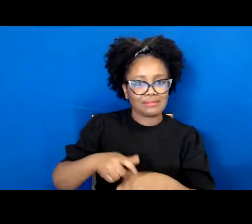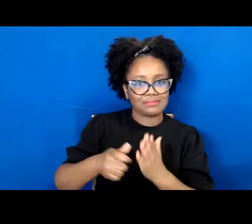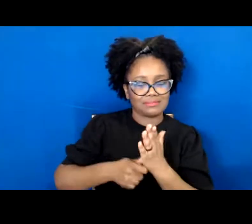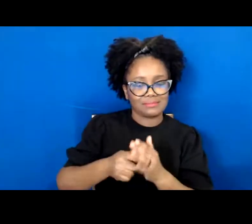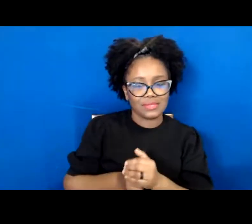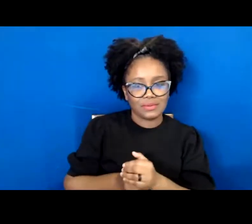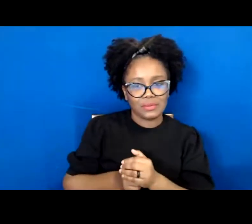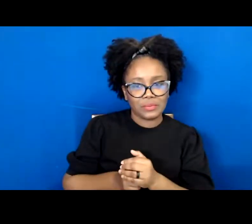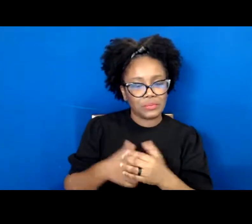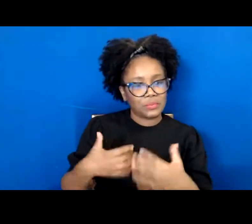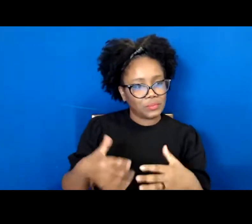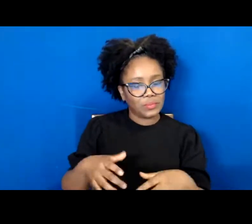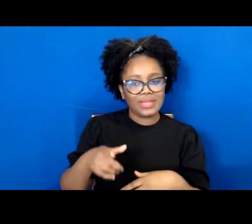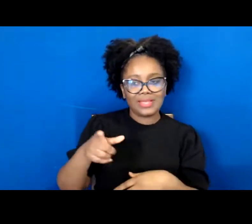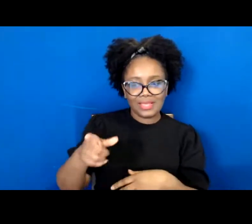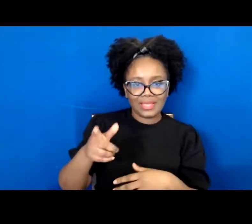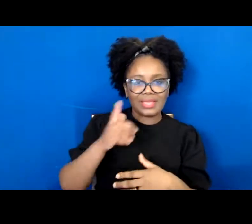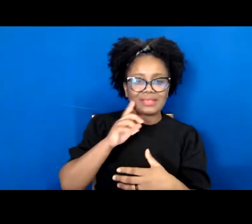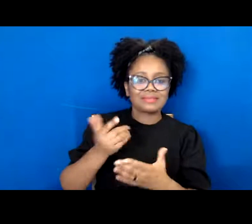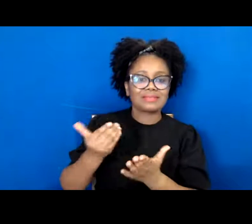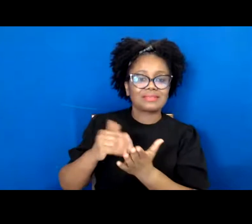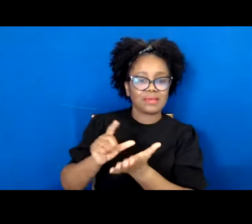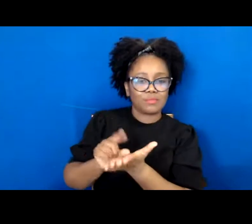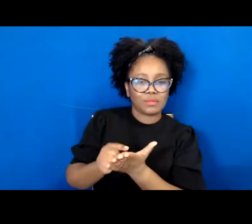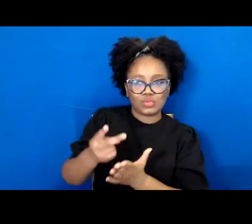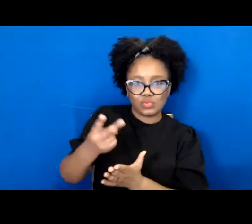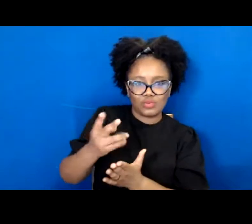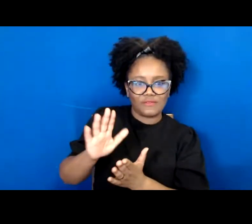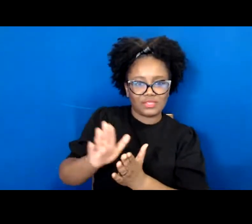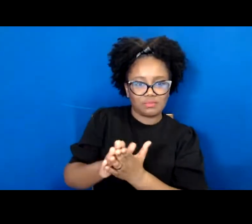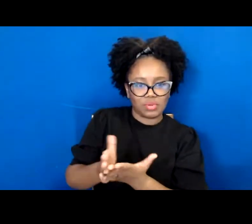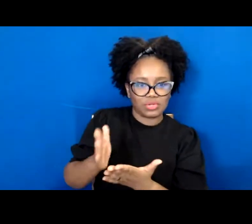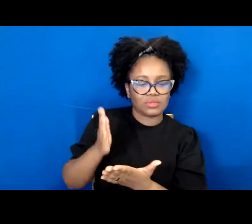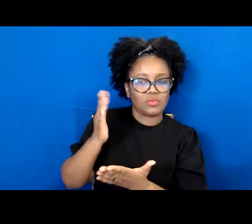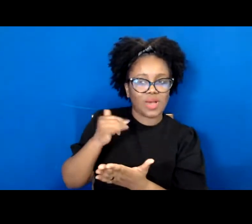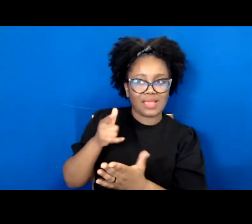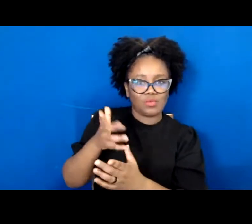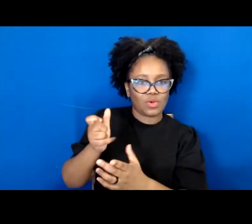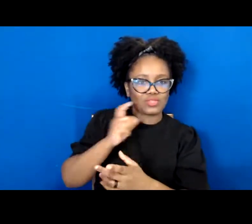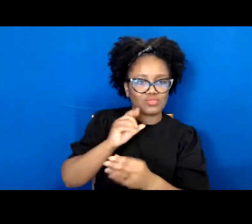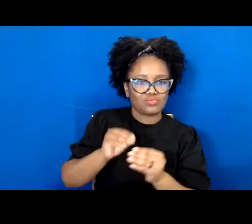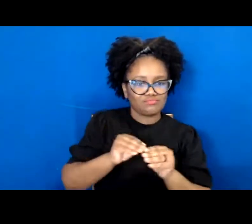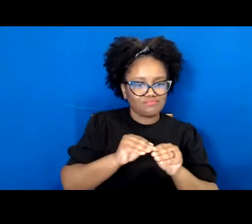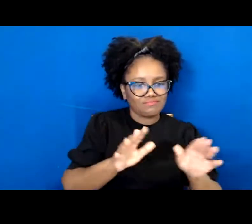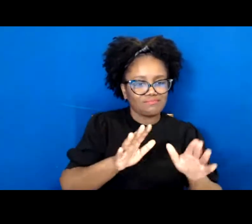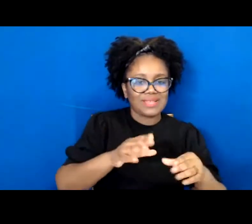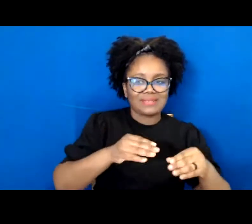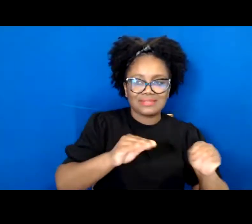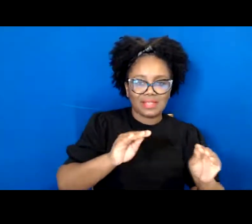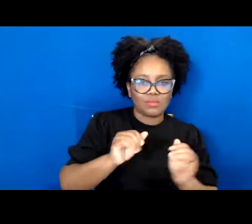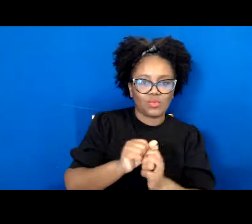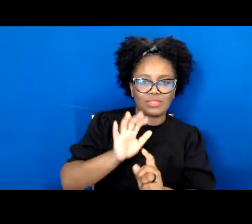wants to reissue them in a manner that he wants to, and not what the publishing industry dictates, and gets a